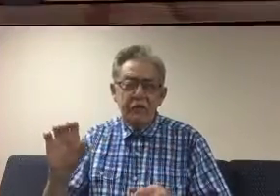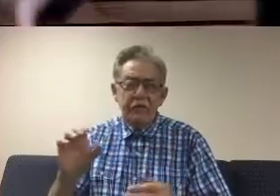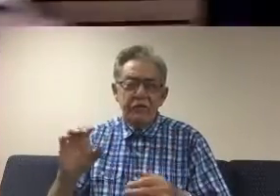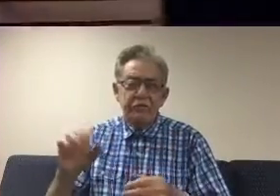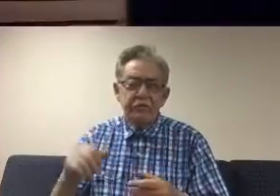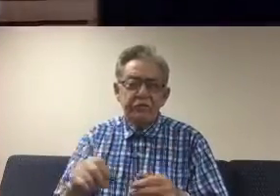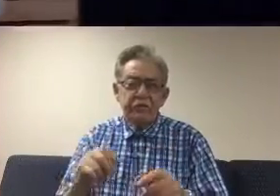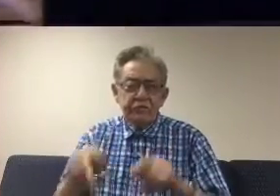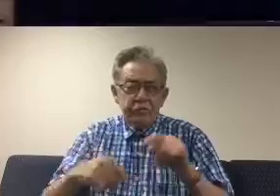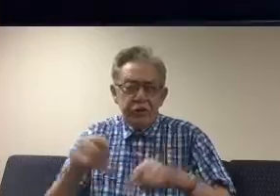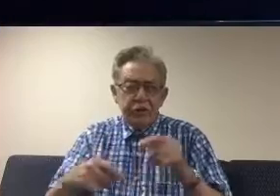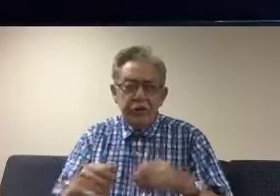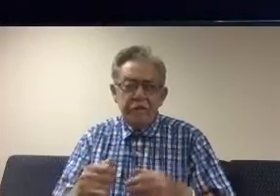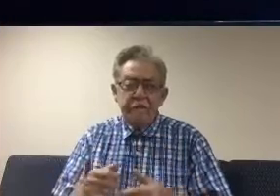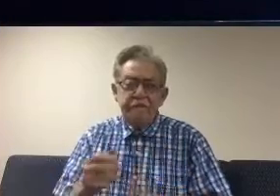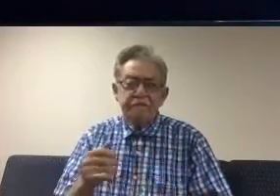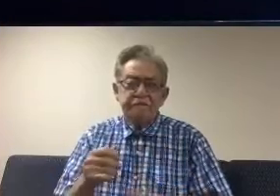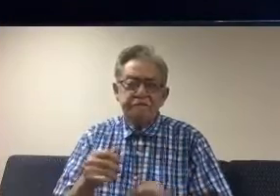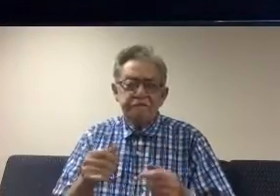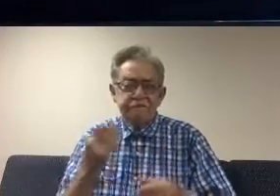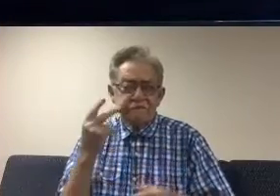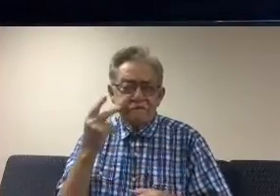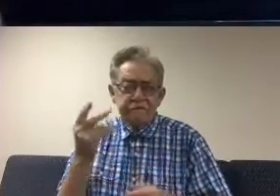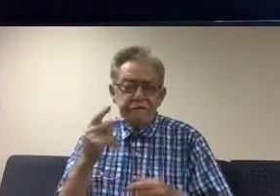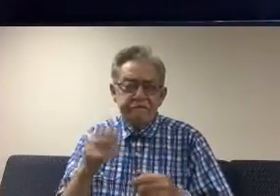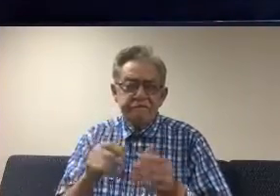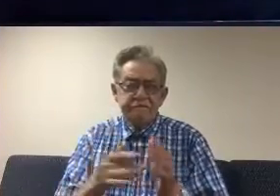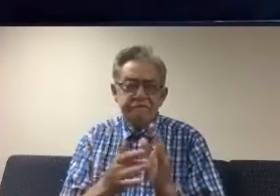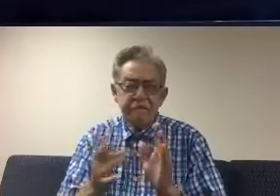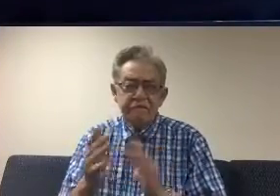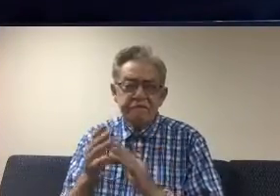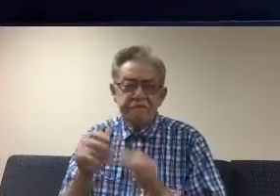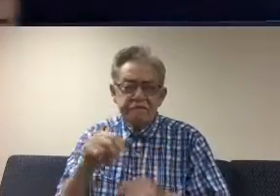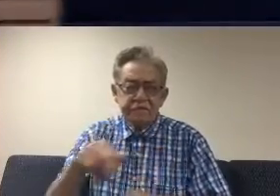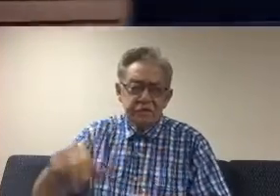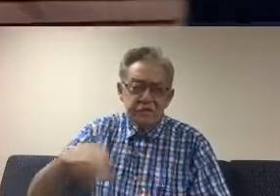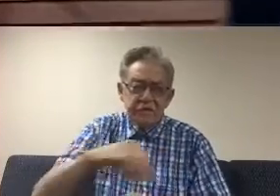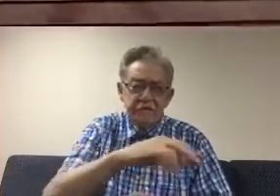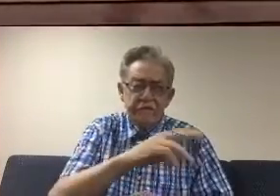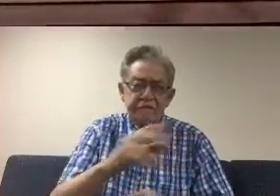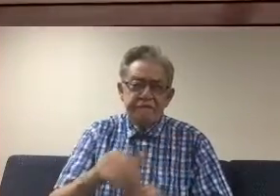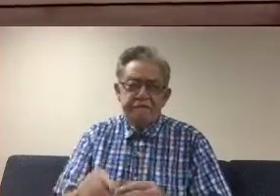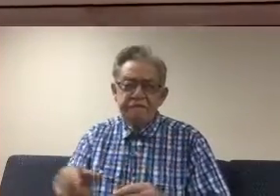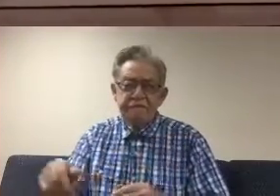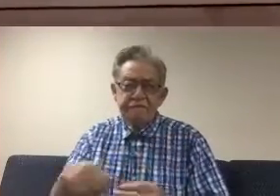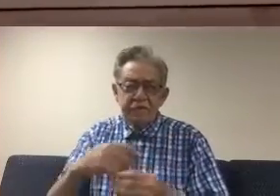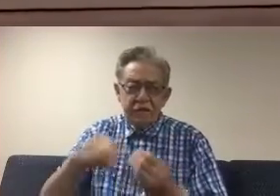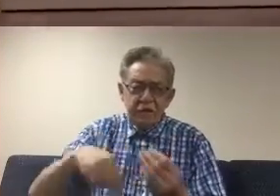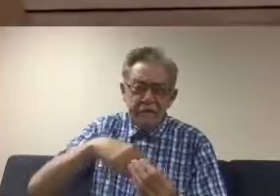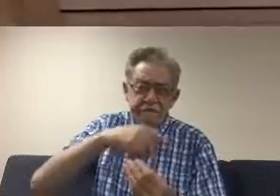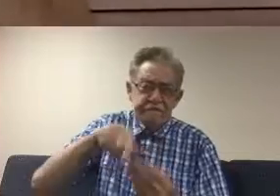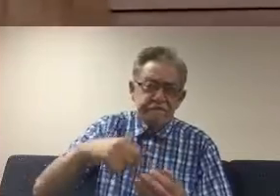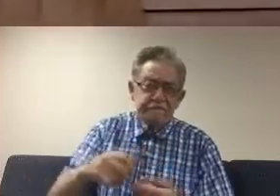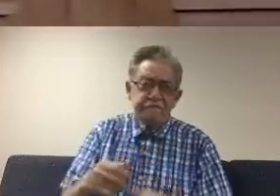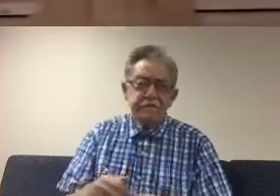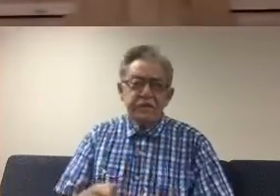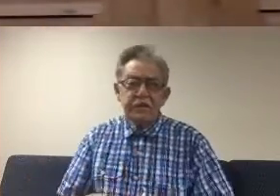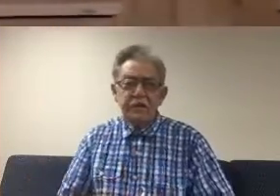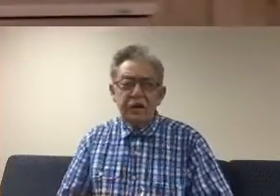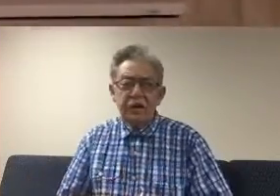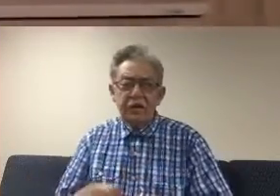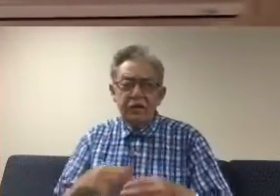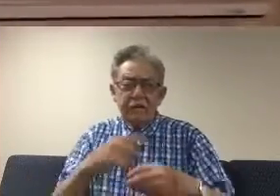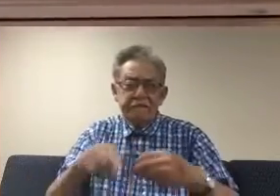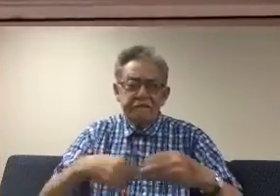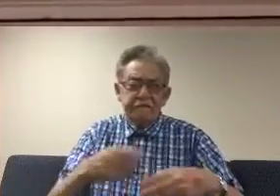of 12 who gave up their lives rather than recant their story, the witness of thousands through the ages and churches that